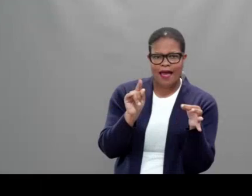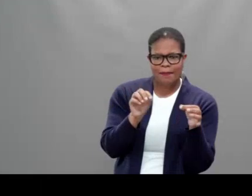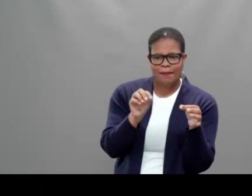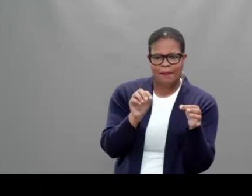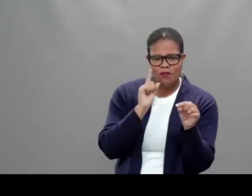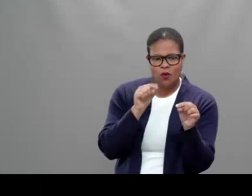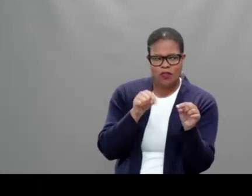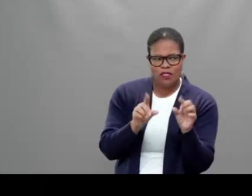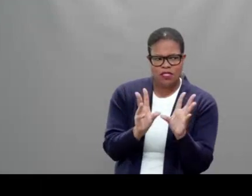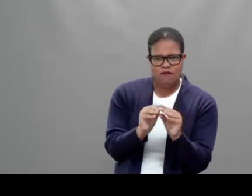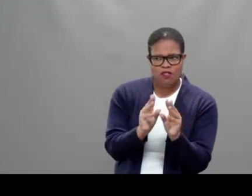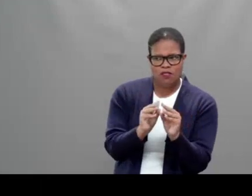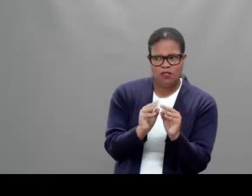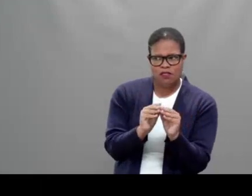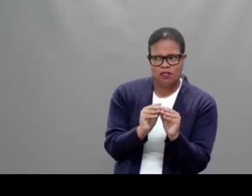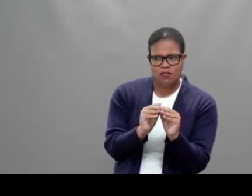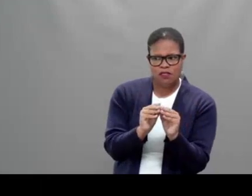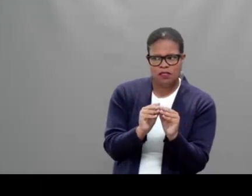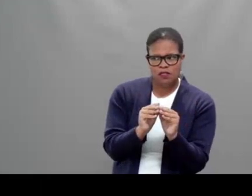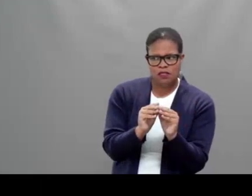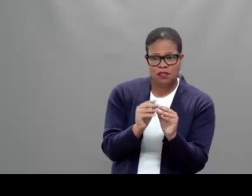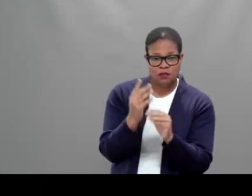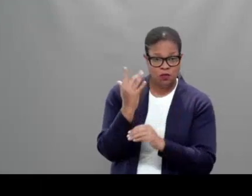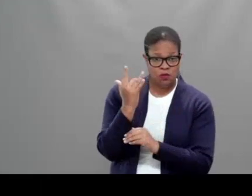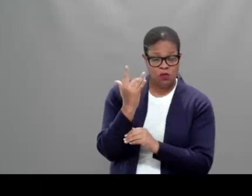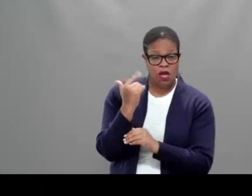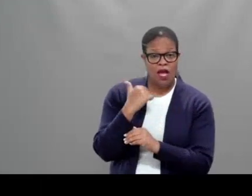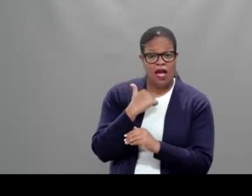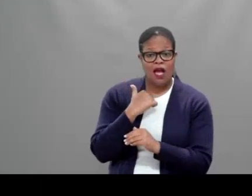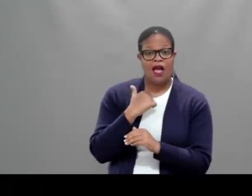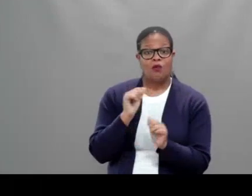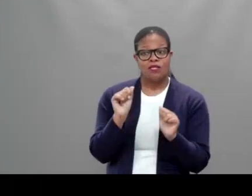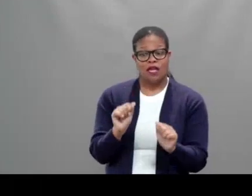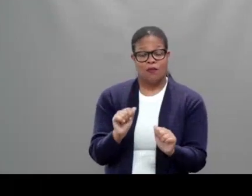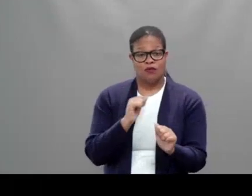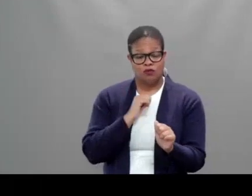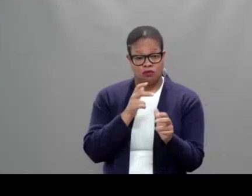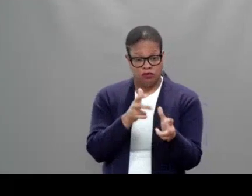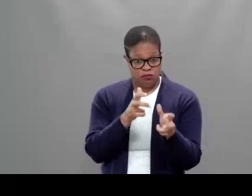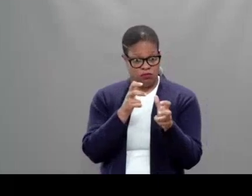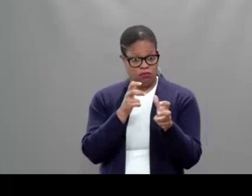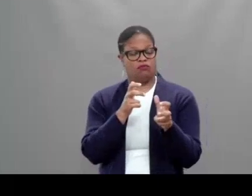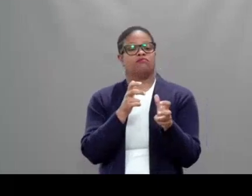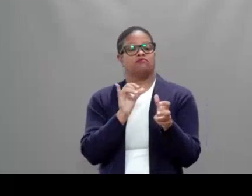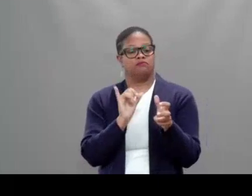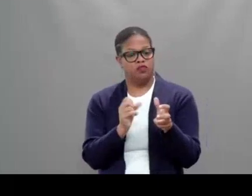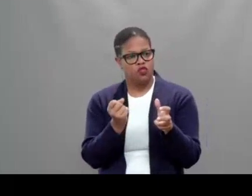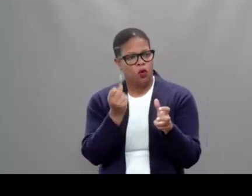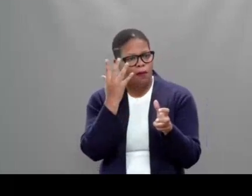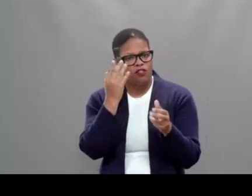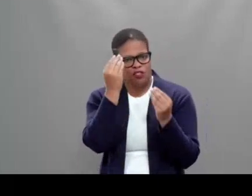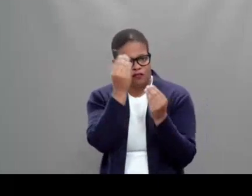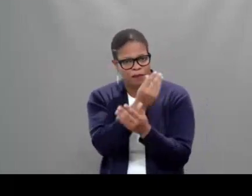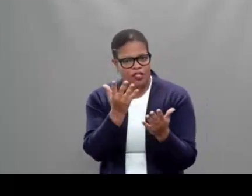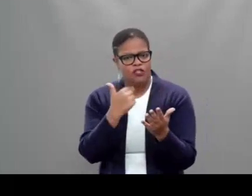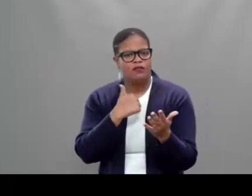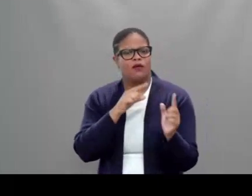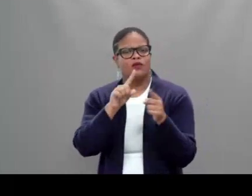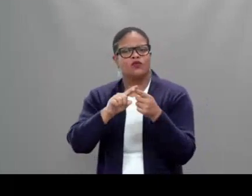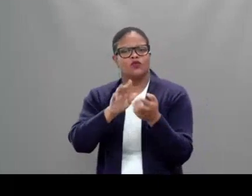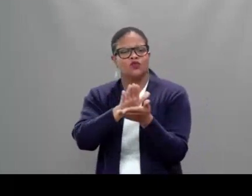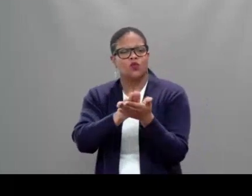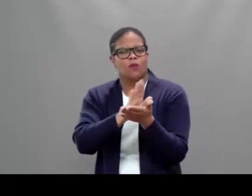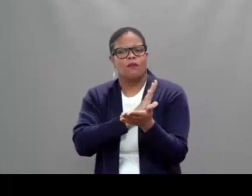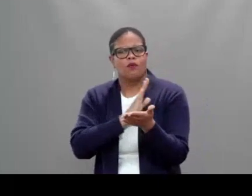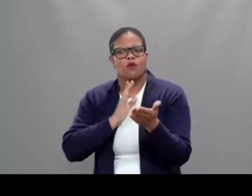conferences? Because I was able to glean so much information when I went to the School